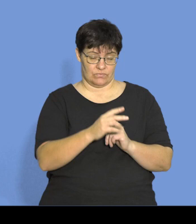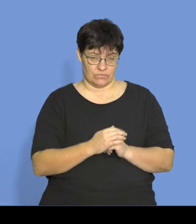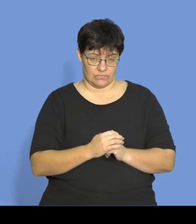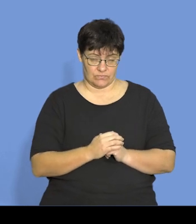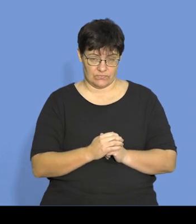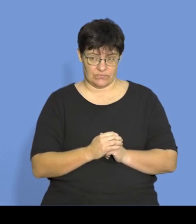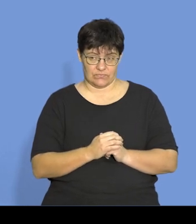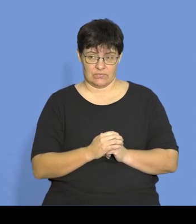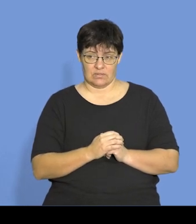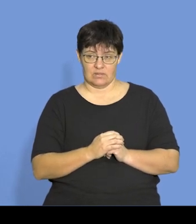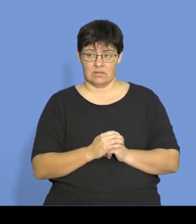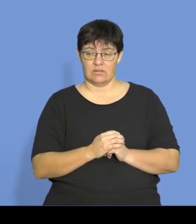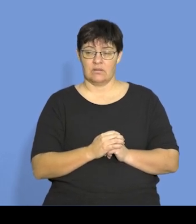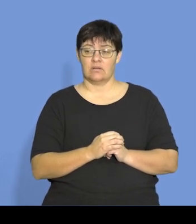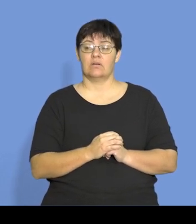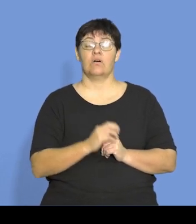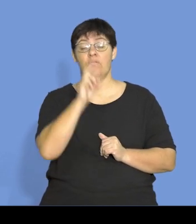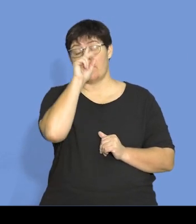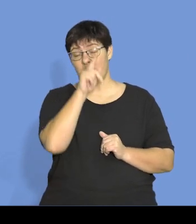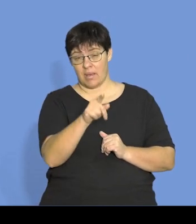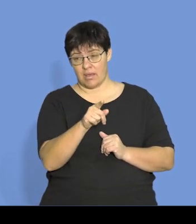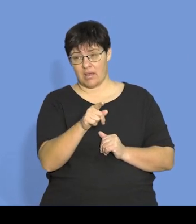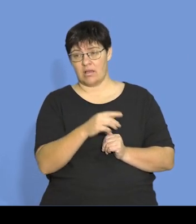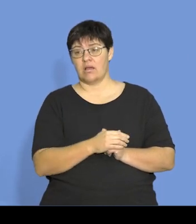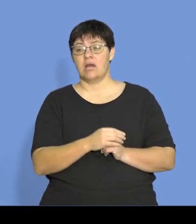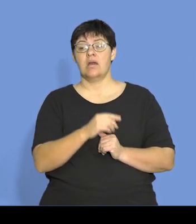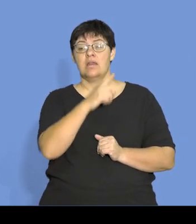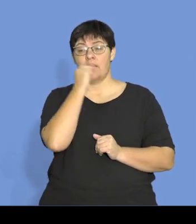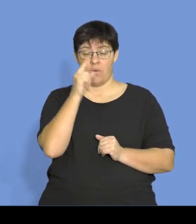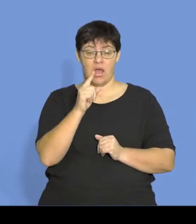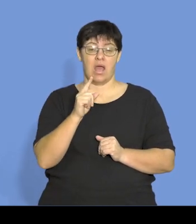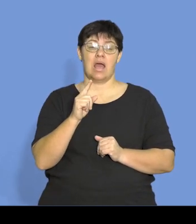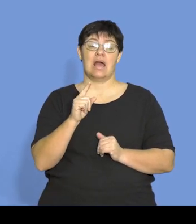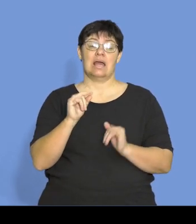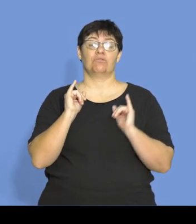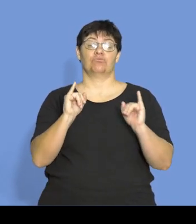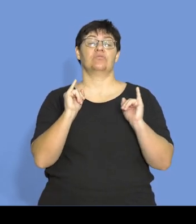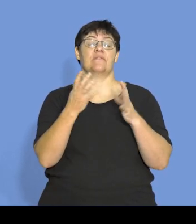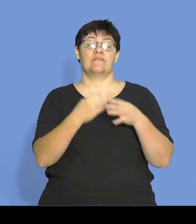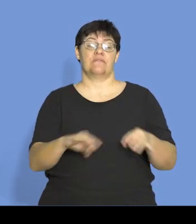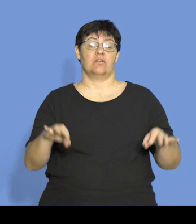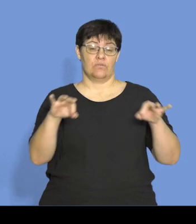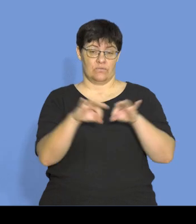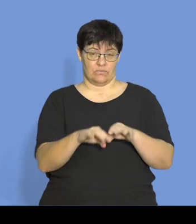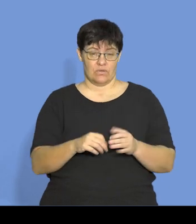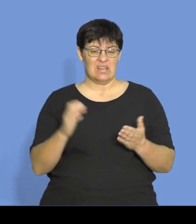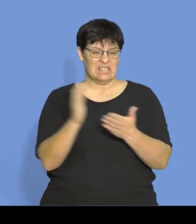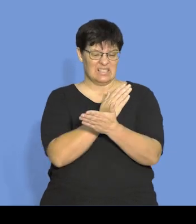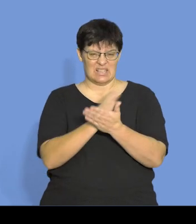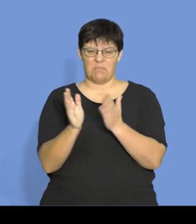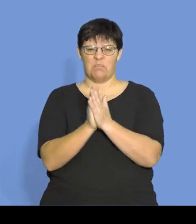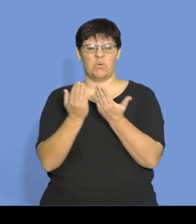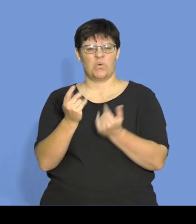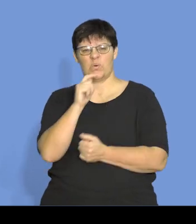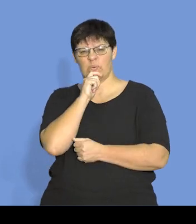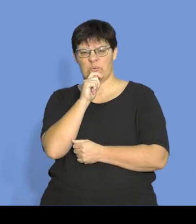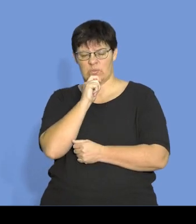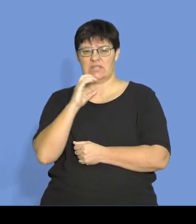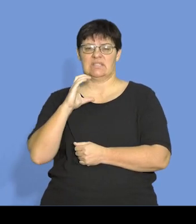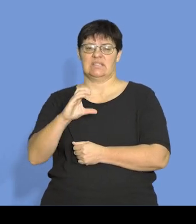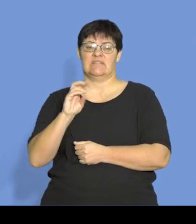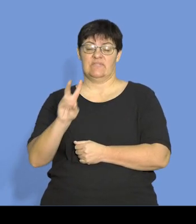to minus 2. Remember, what did I say? I said we also call this critical values, because you will see some